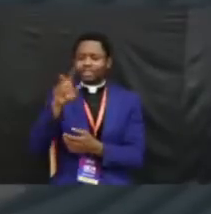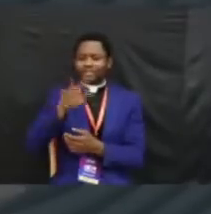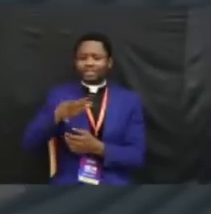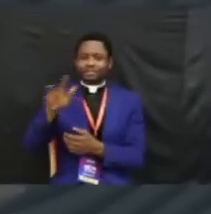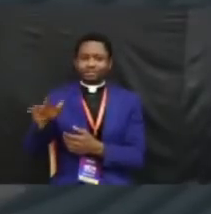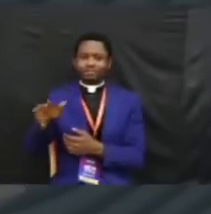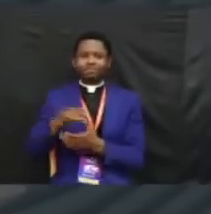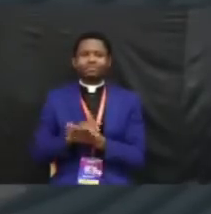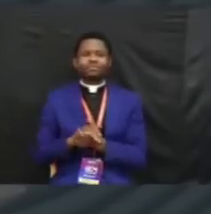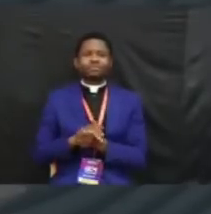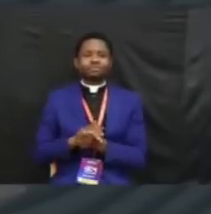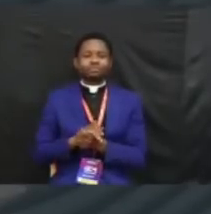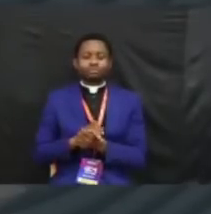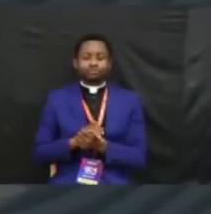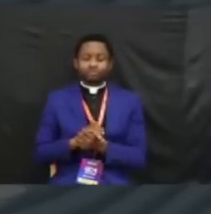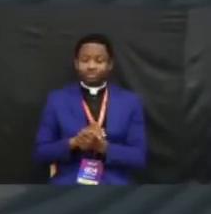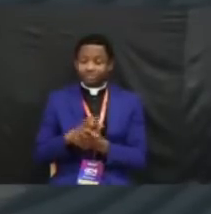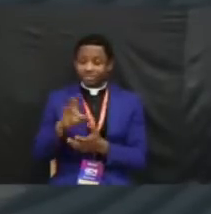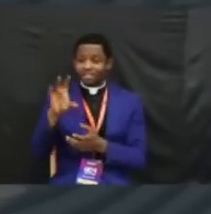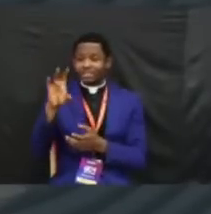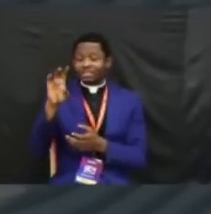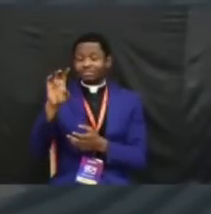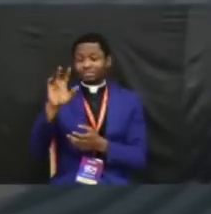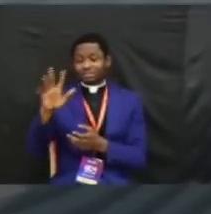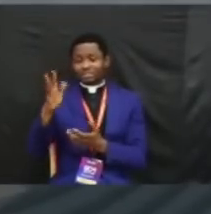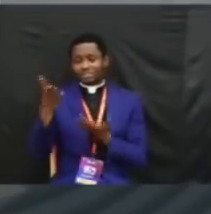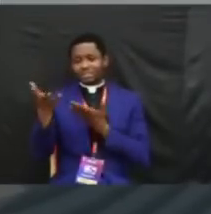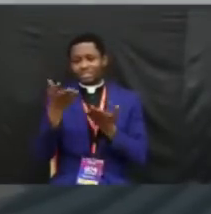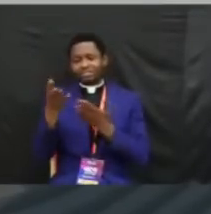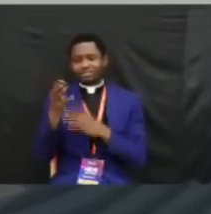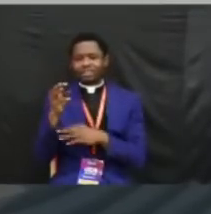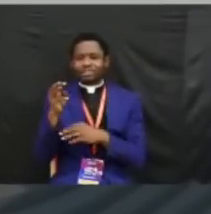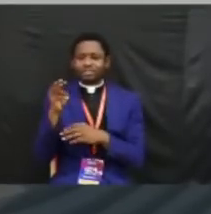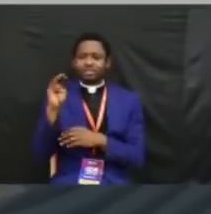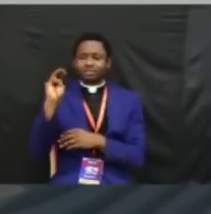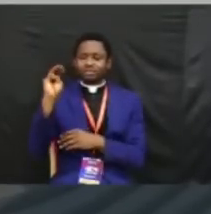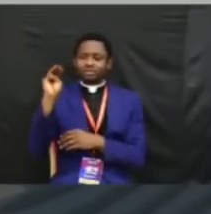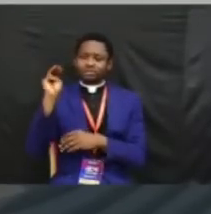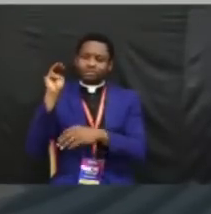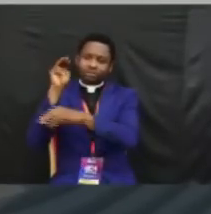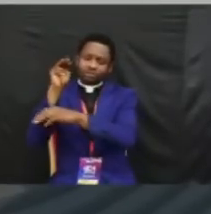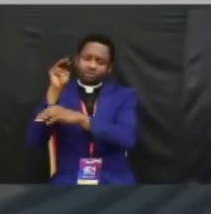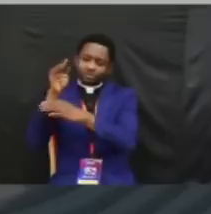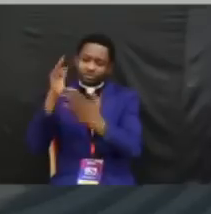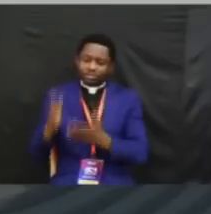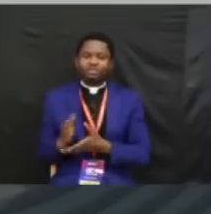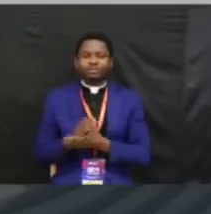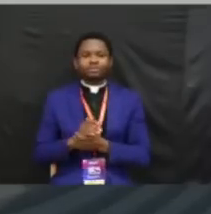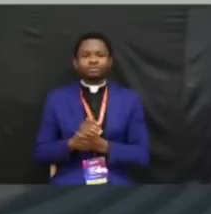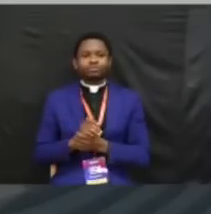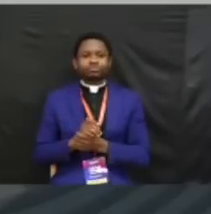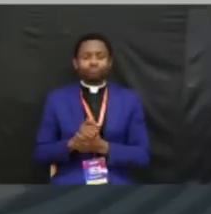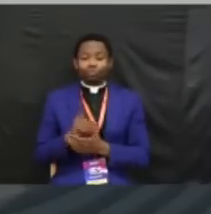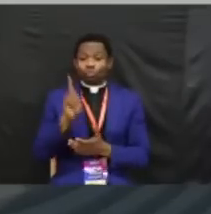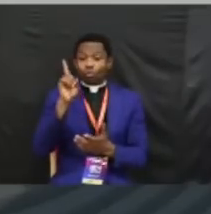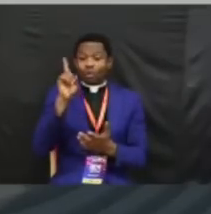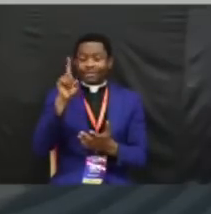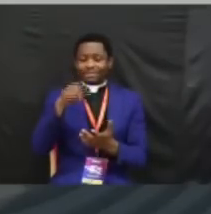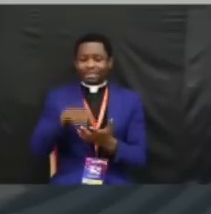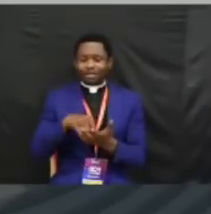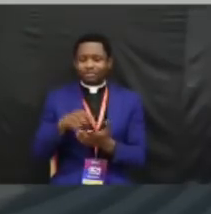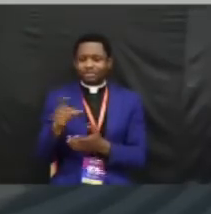with 737 as missionaries as missionaries. Of this 1,863